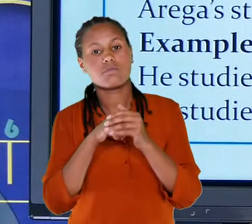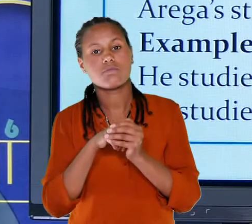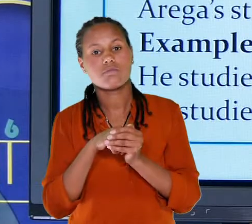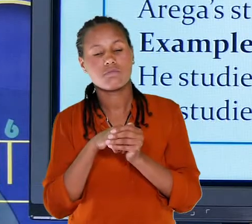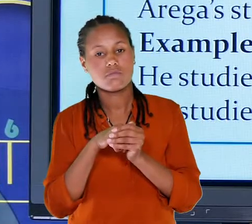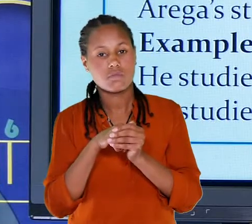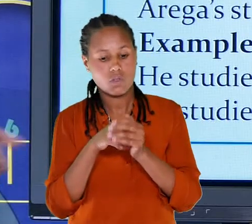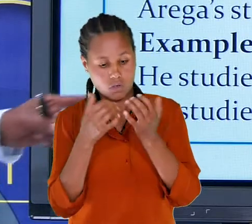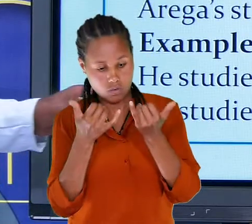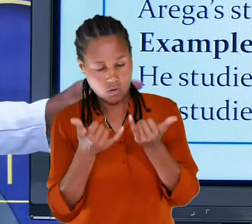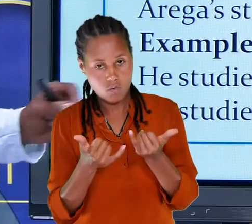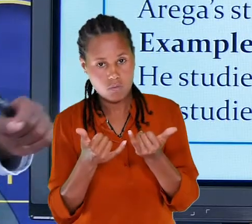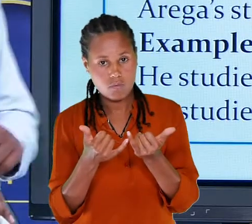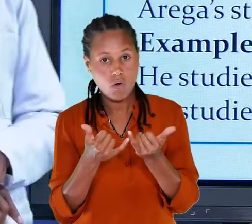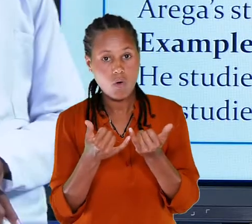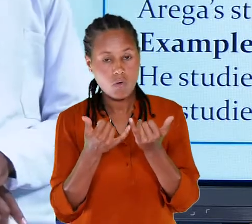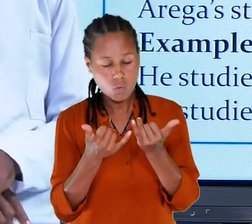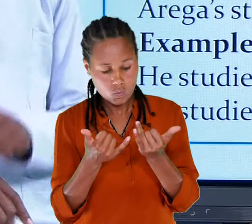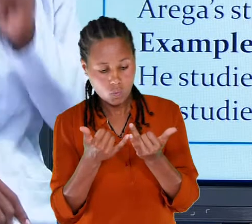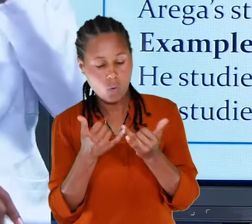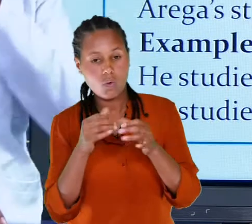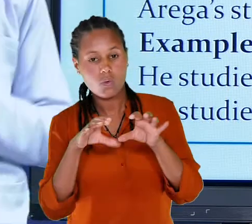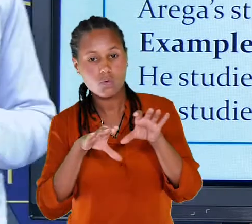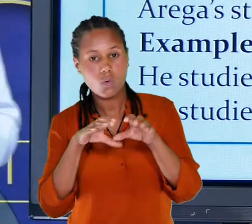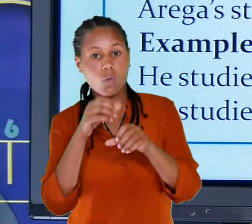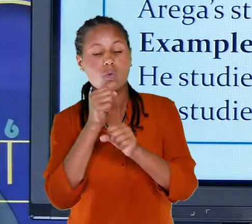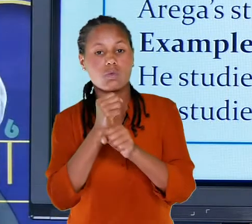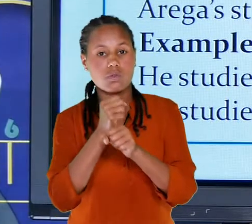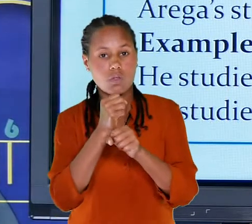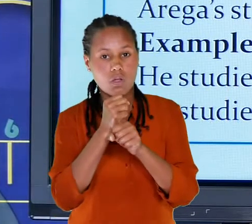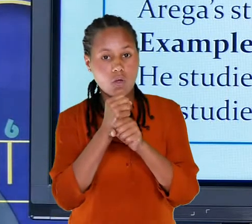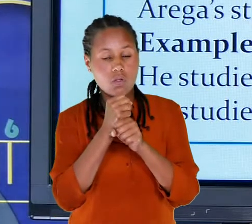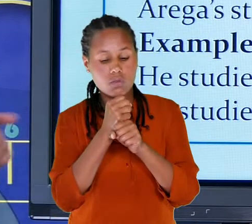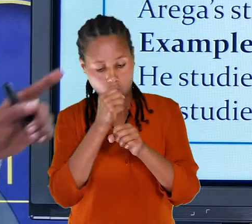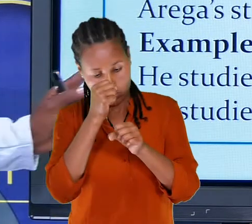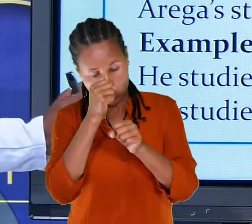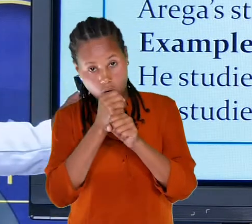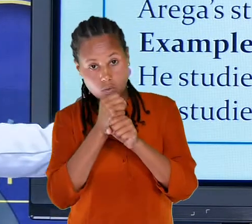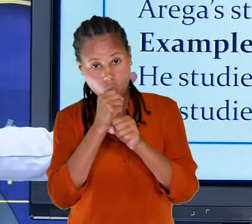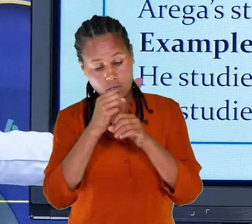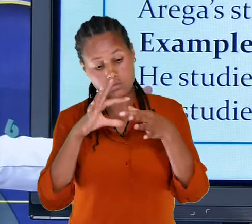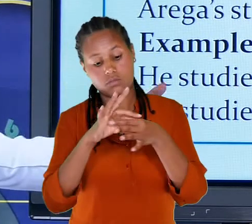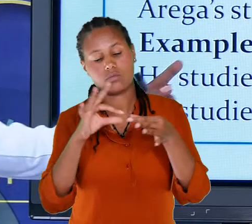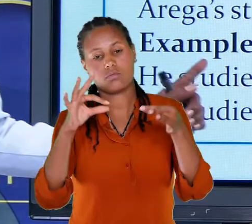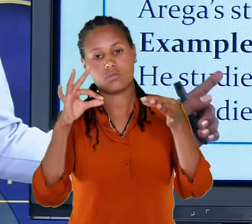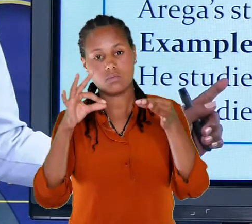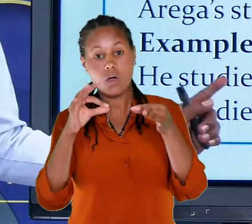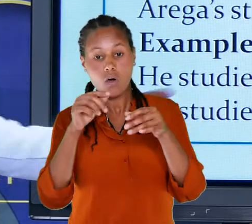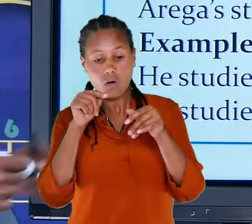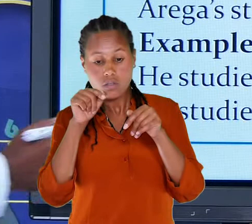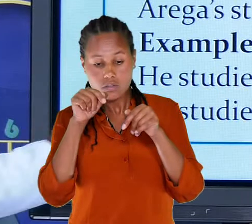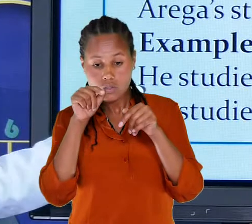Now, we are going to make sentence, or we are going to write sentence. Here, he